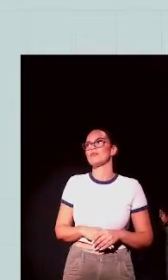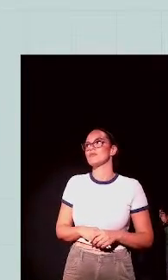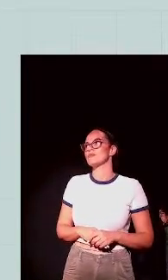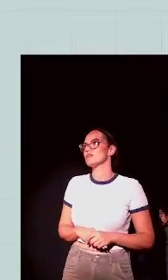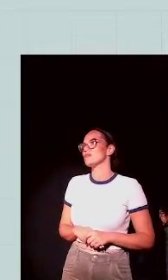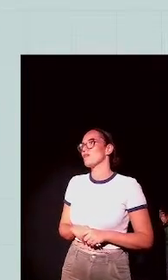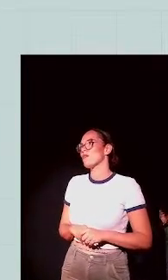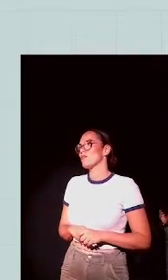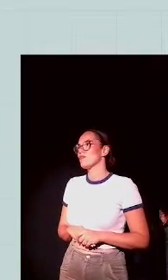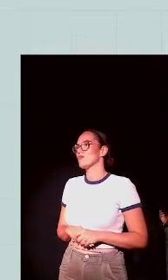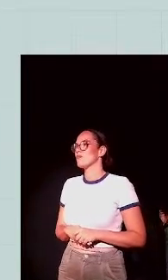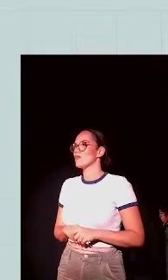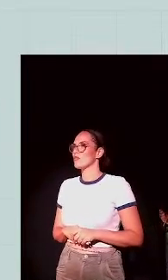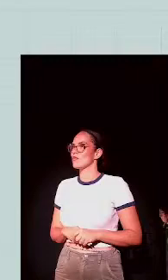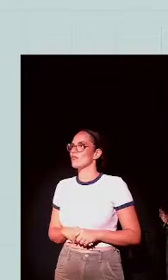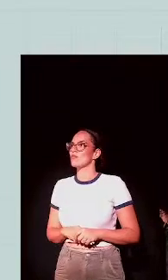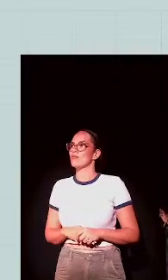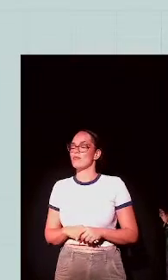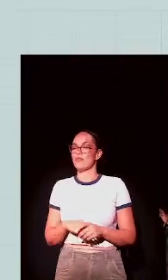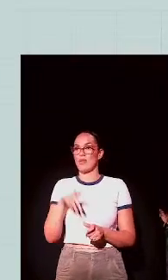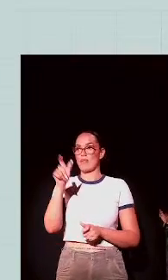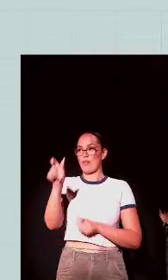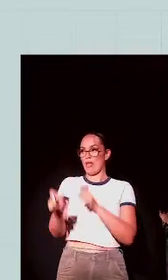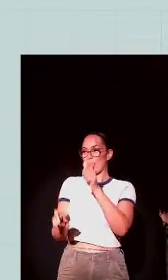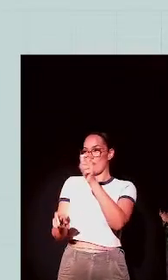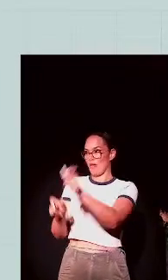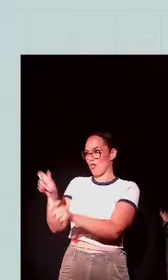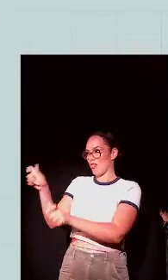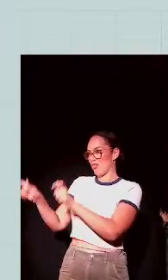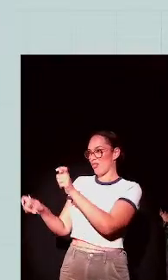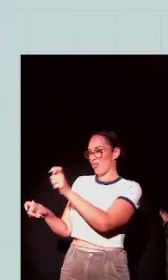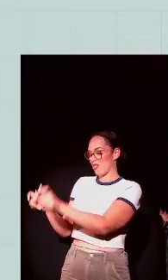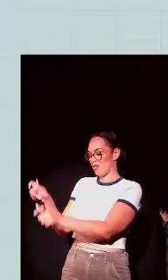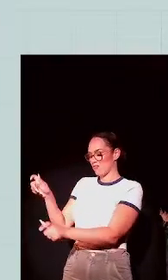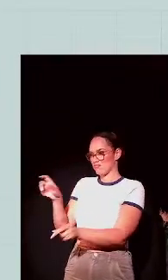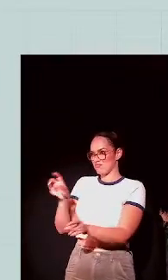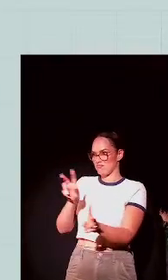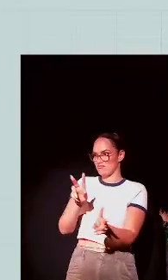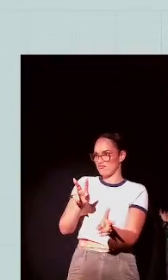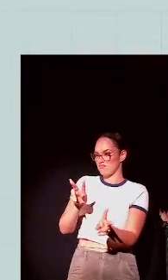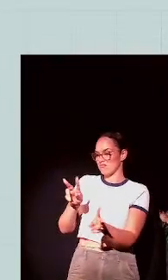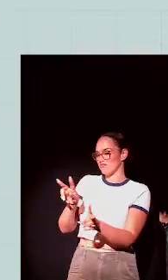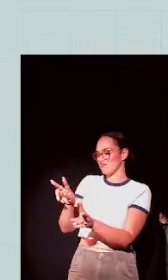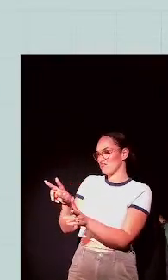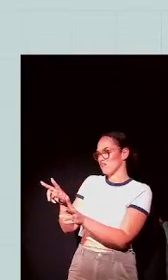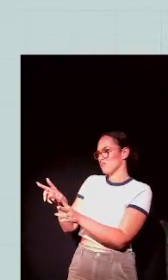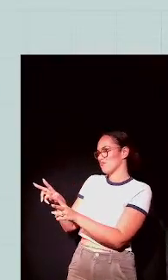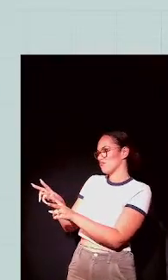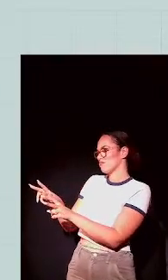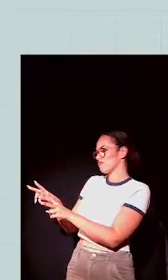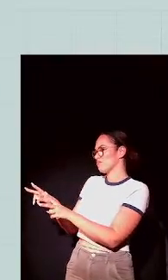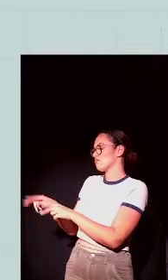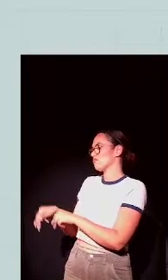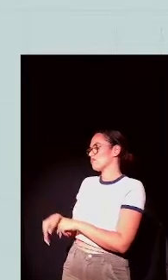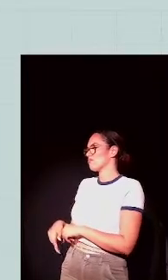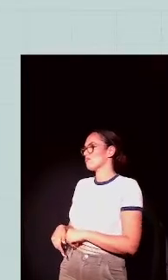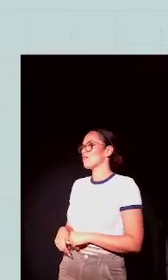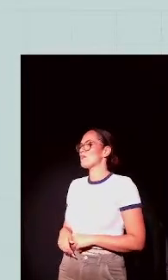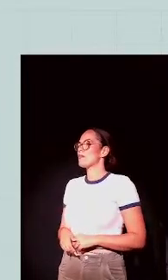I've seen people revel in another